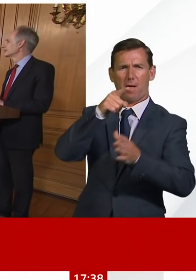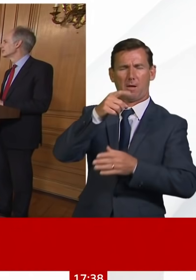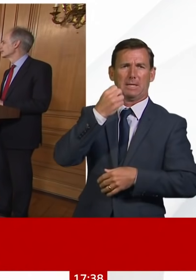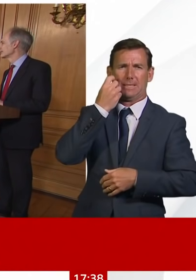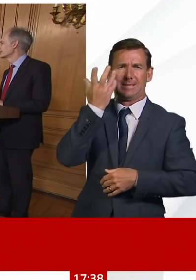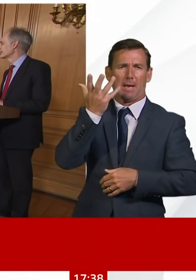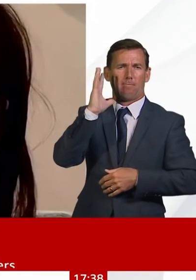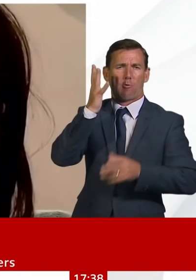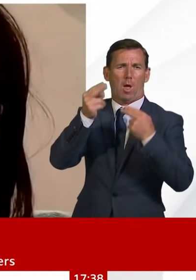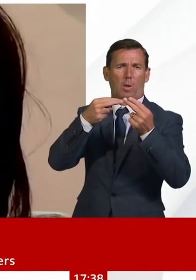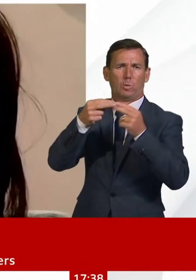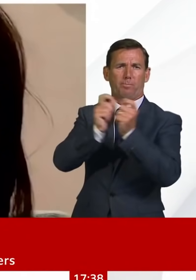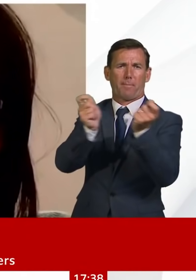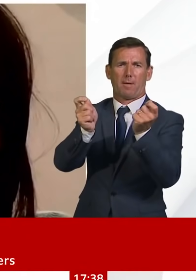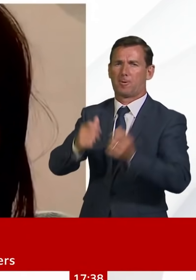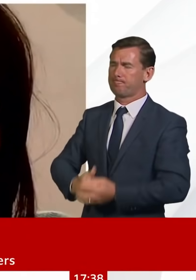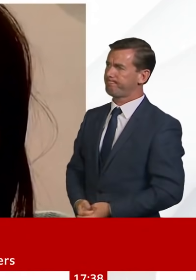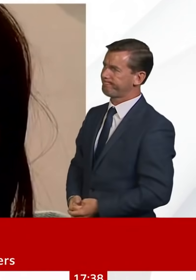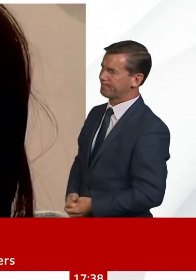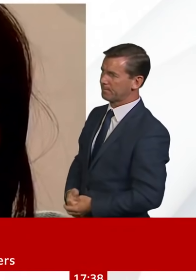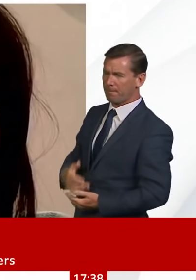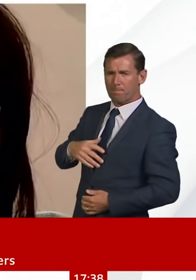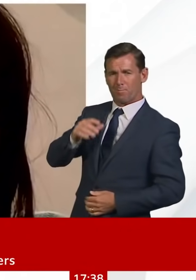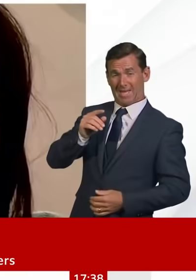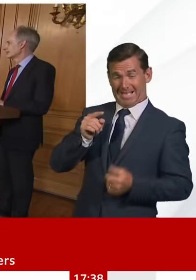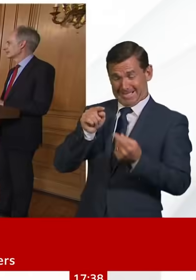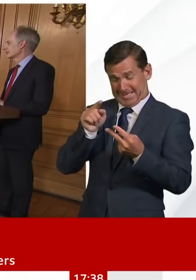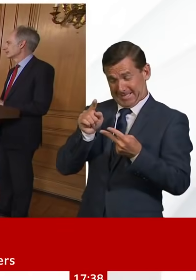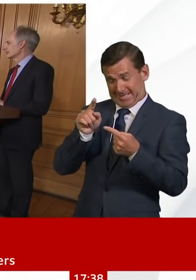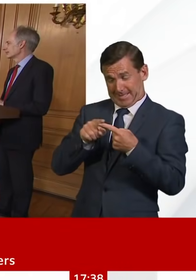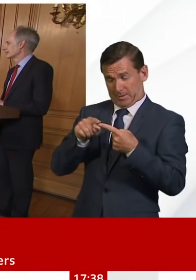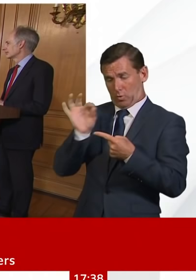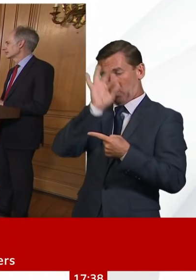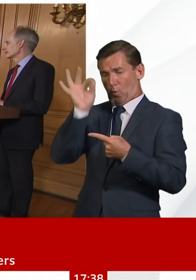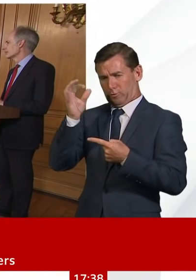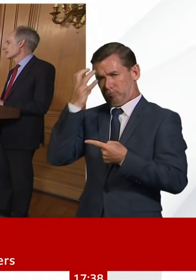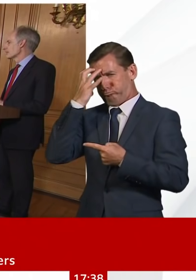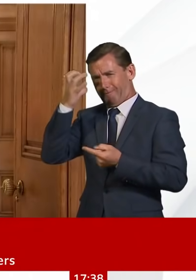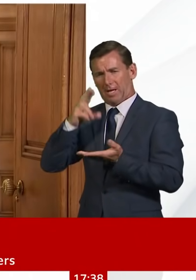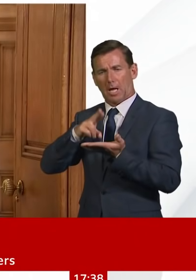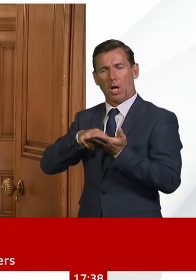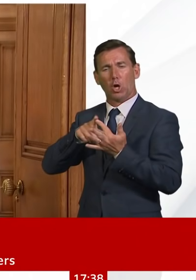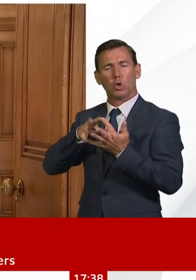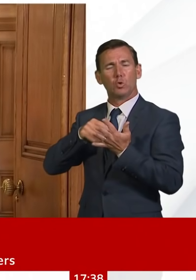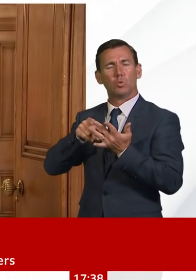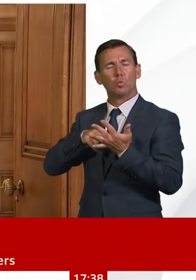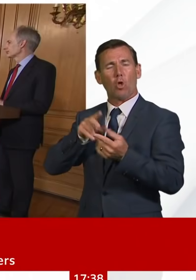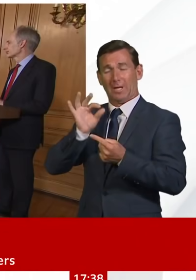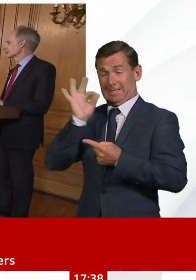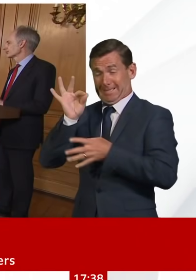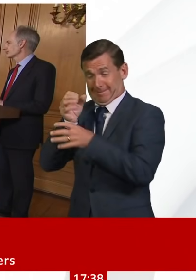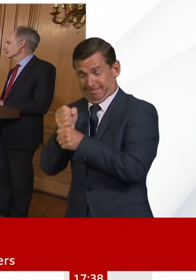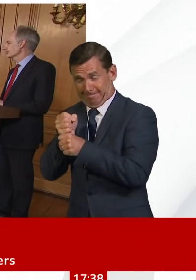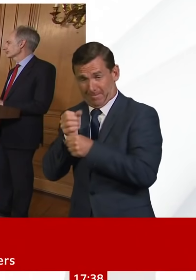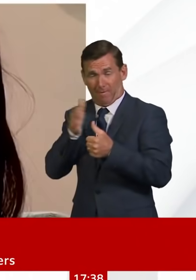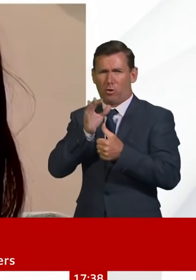Hello, I've actually got a question for Professor Newton, but before I do, Secretary of State, if I could just clarify, following on from Laura's question, the top